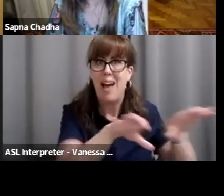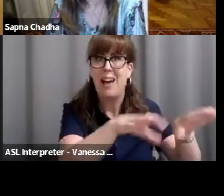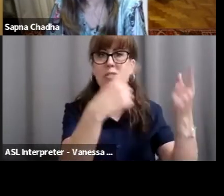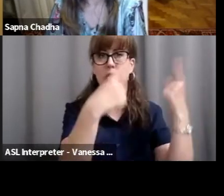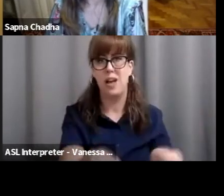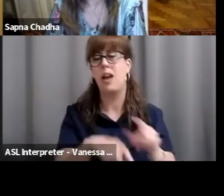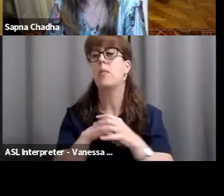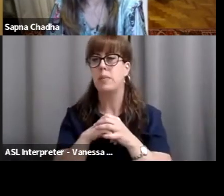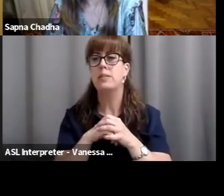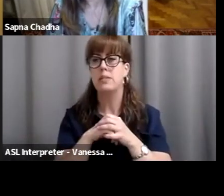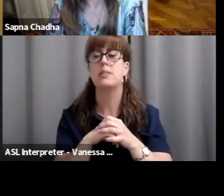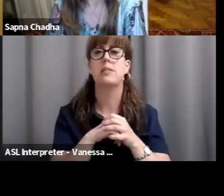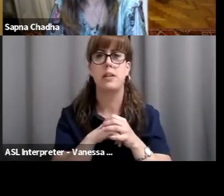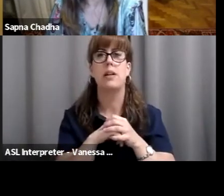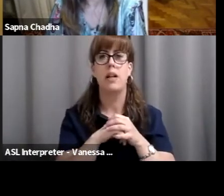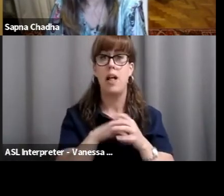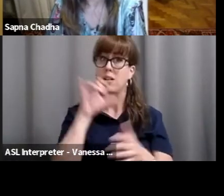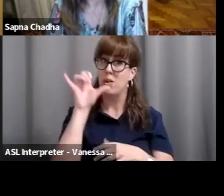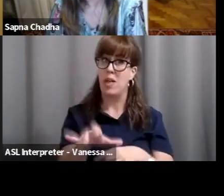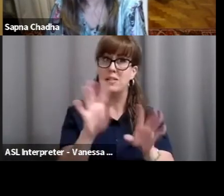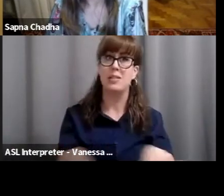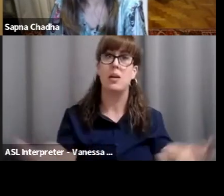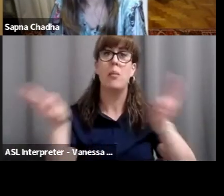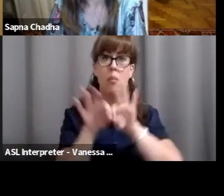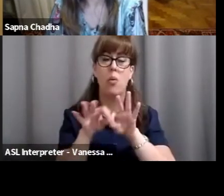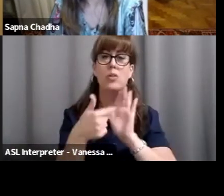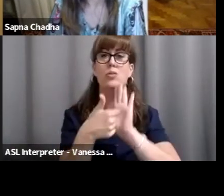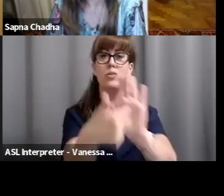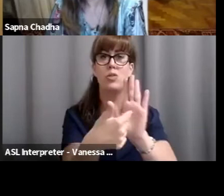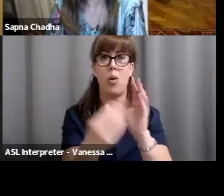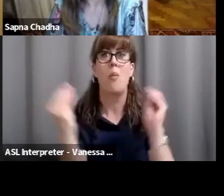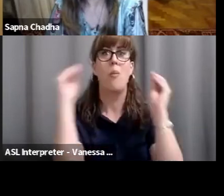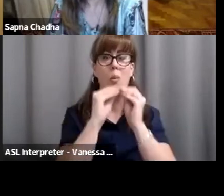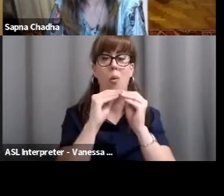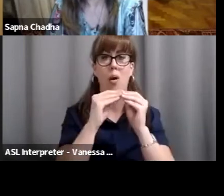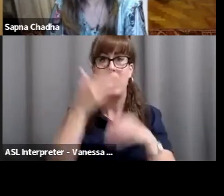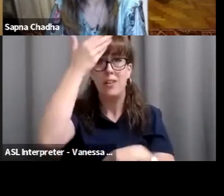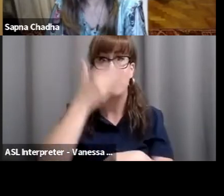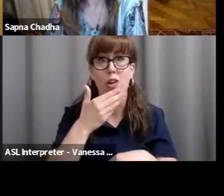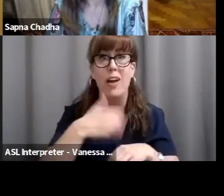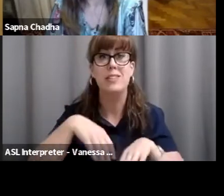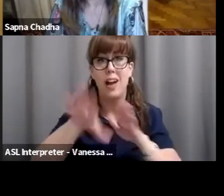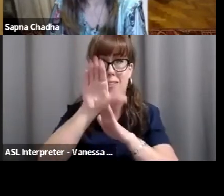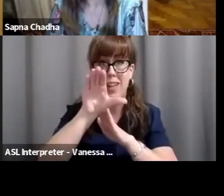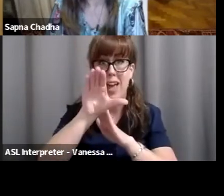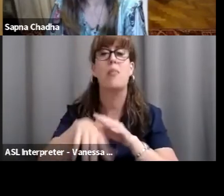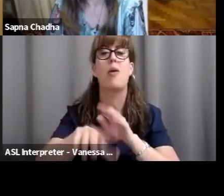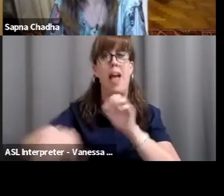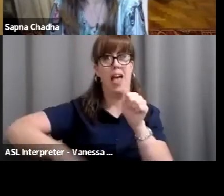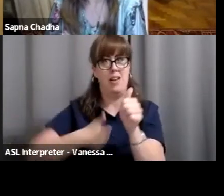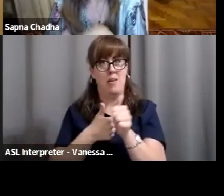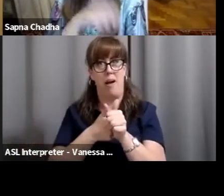narrative in front of the camera as well as the back of the camera. So this is wonderful. I think from a discovery point of view,